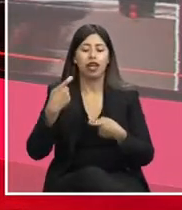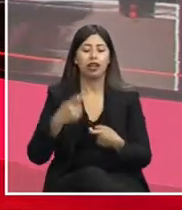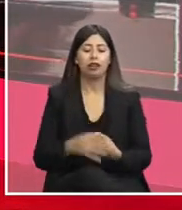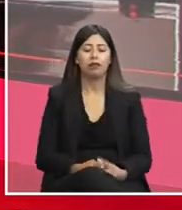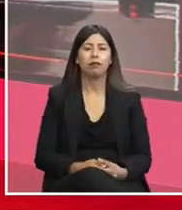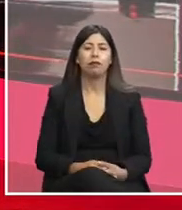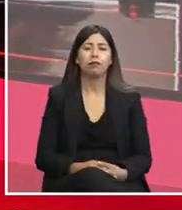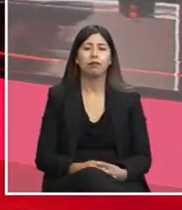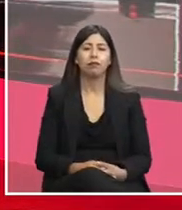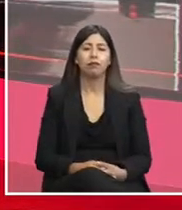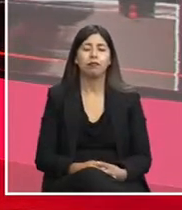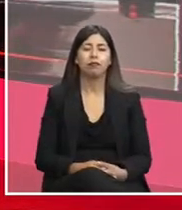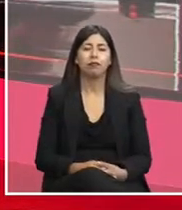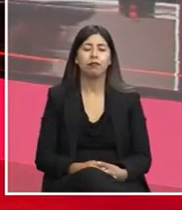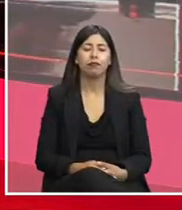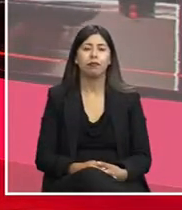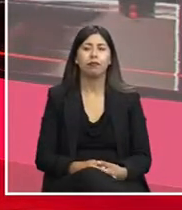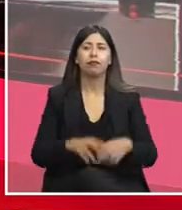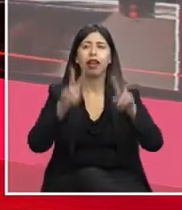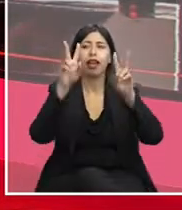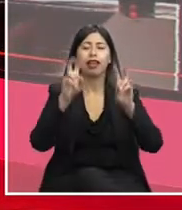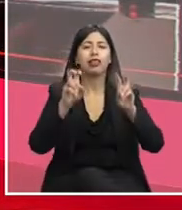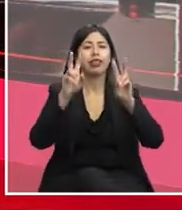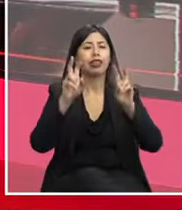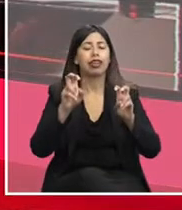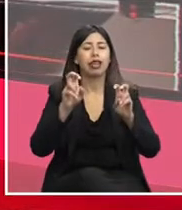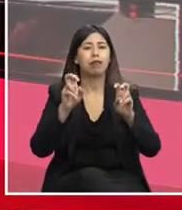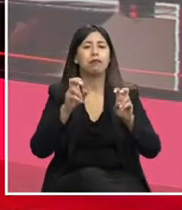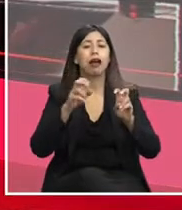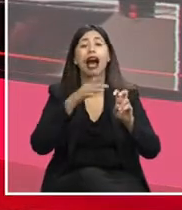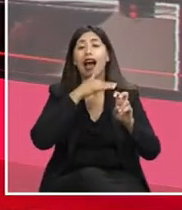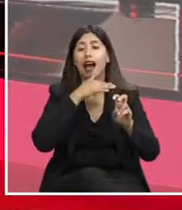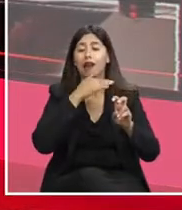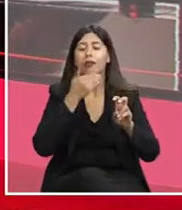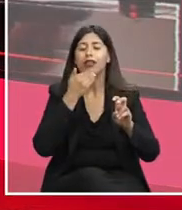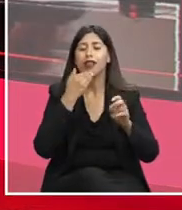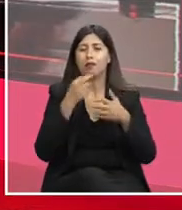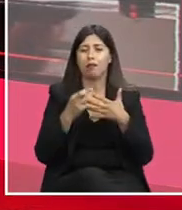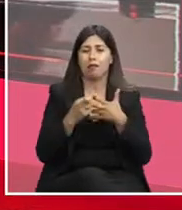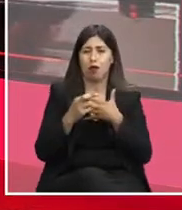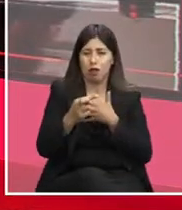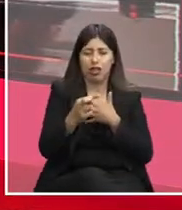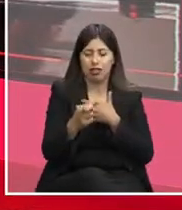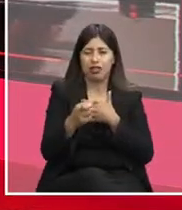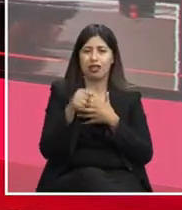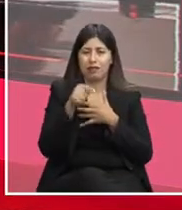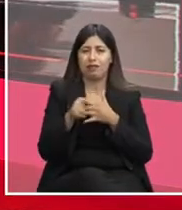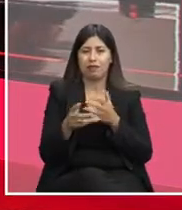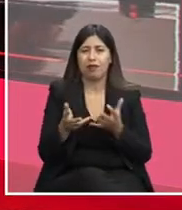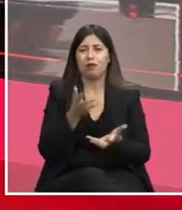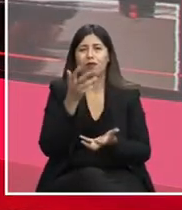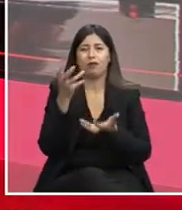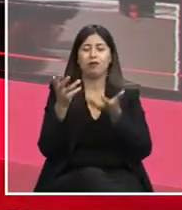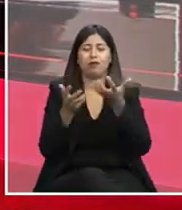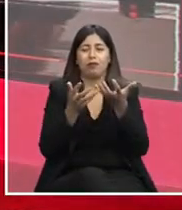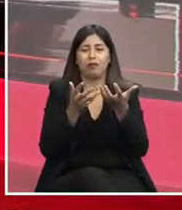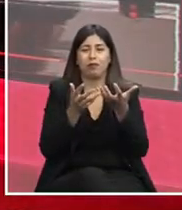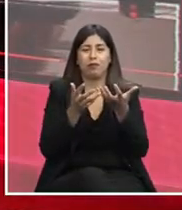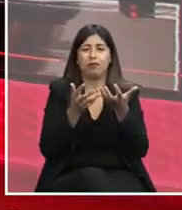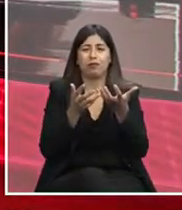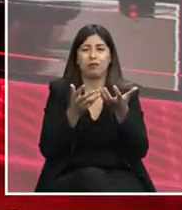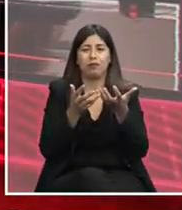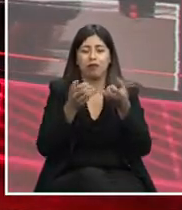ecosystems, what we do with our emissions. But you can also see that over the next few decades, we are going to get substantial glacier